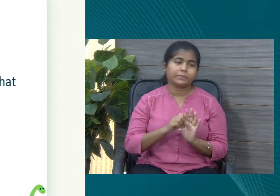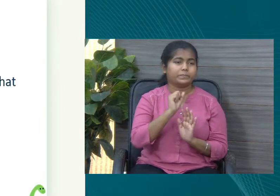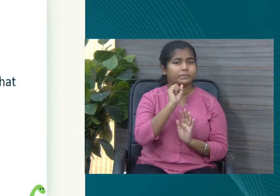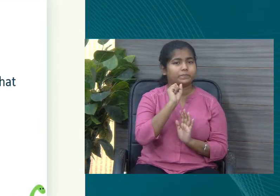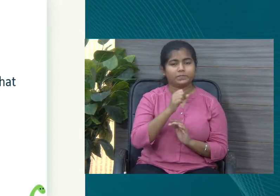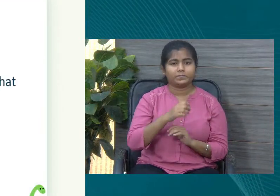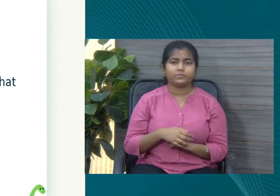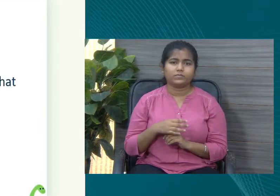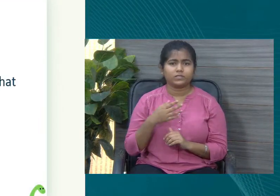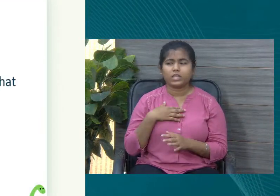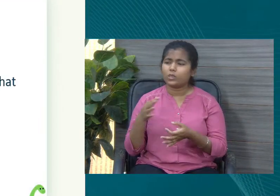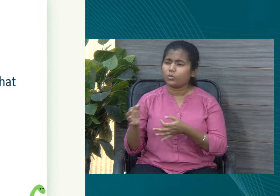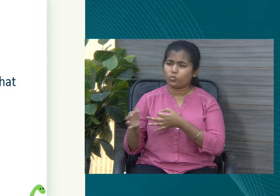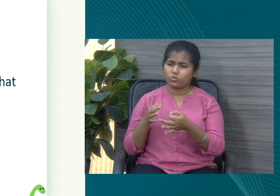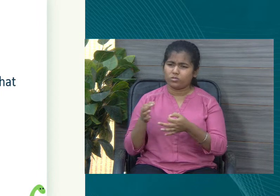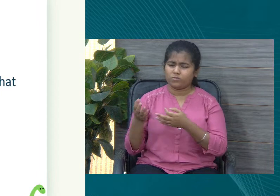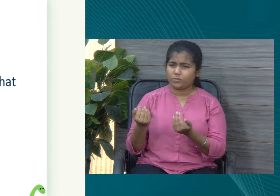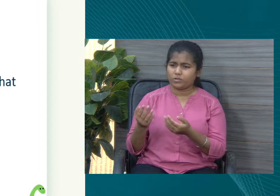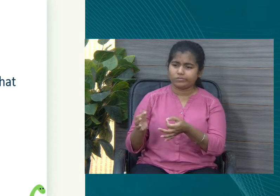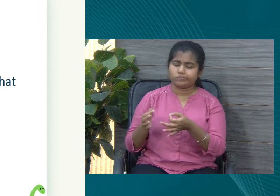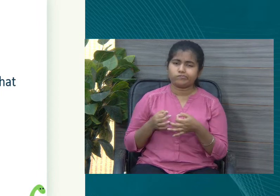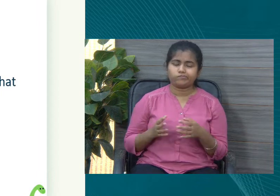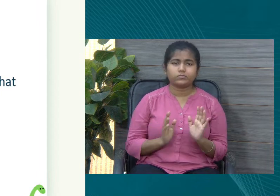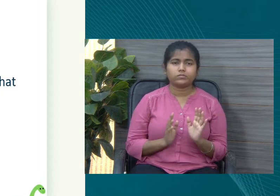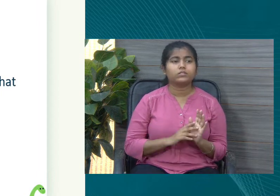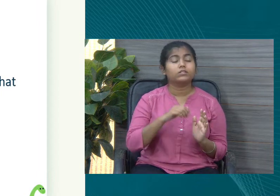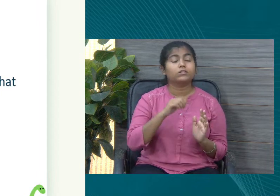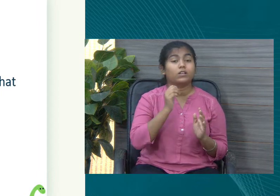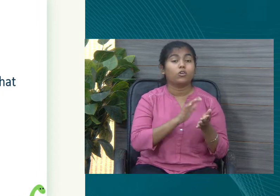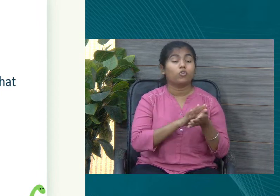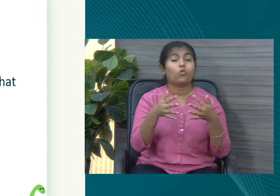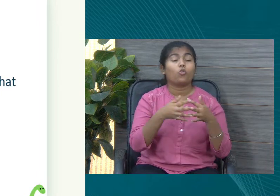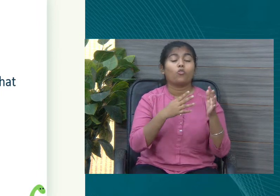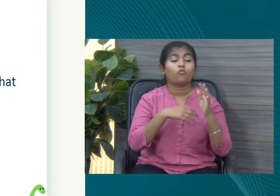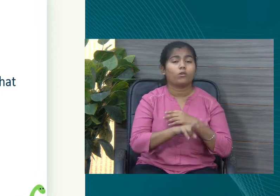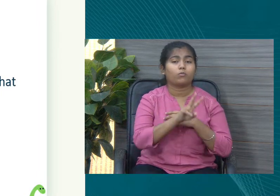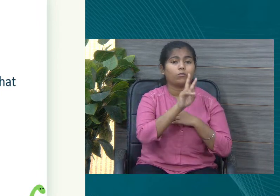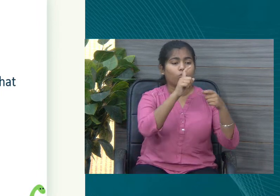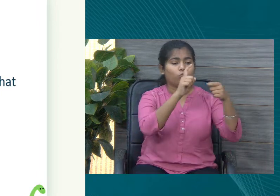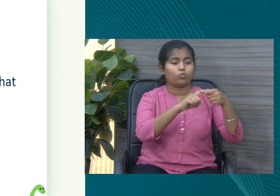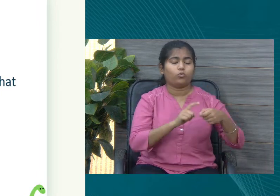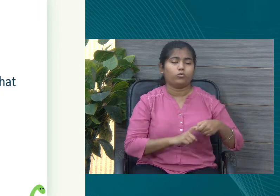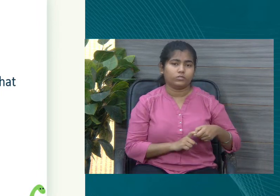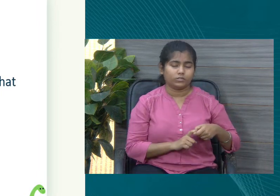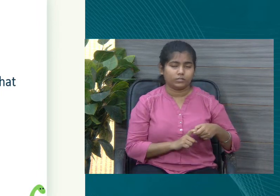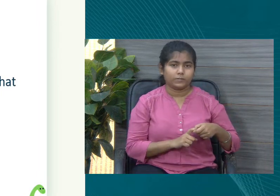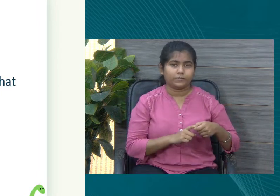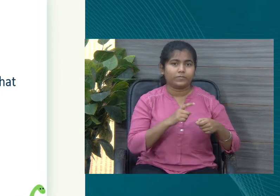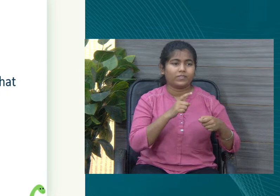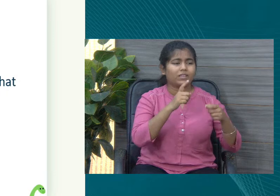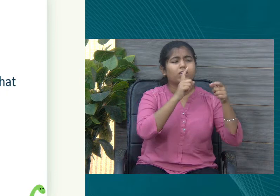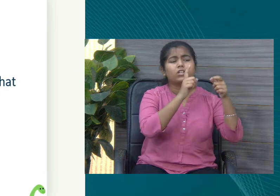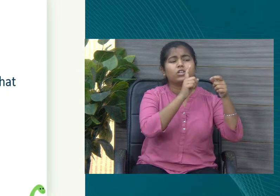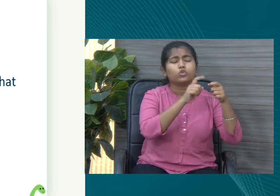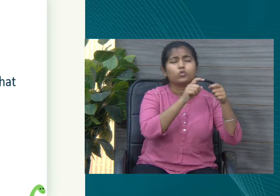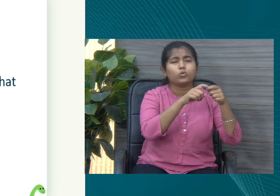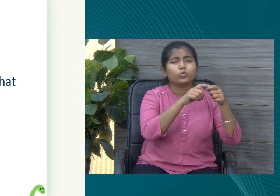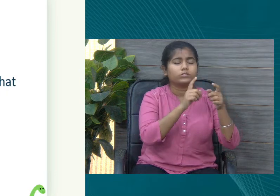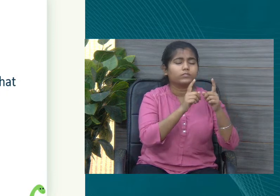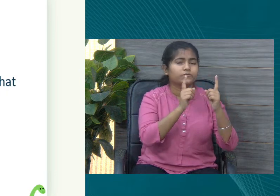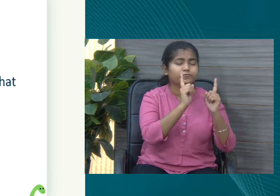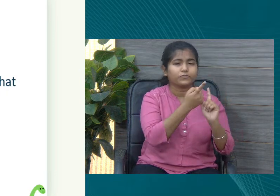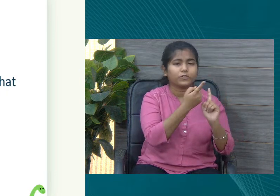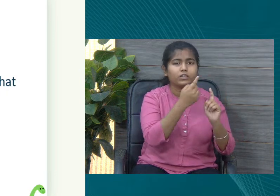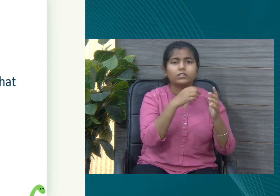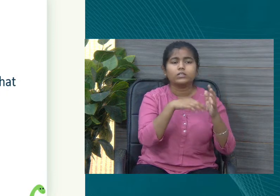Can you please explain Yes. the homework, ma'am? For homework, we have given 2 questions. That where is the story taking place? Where is